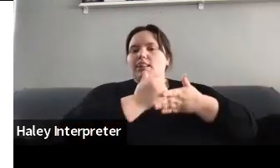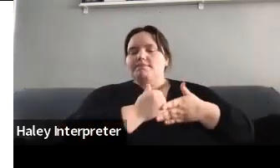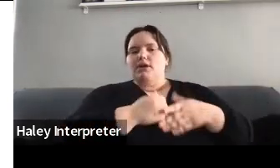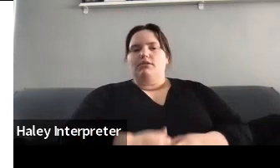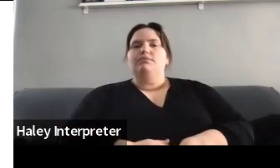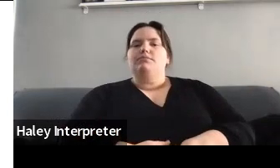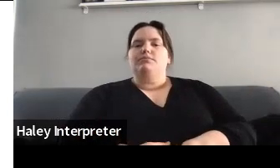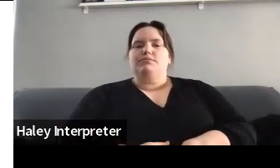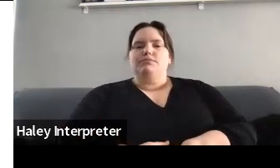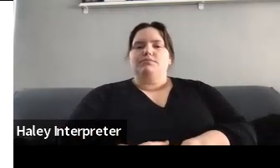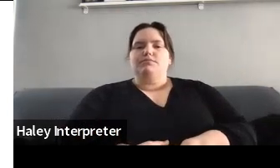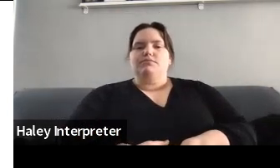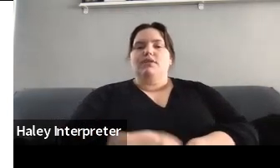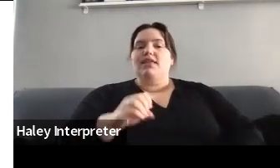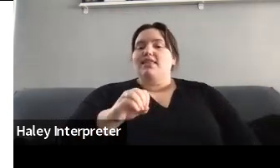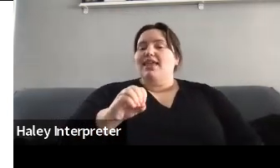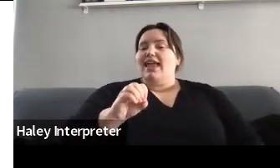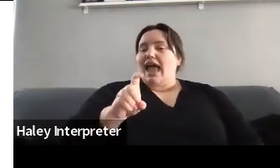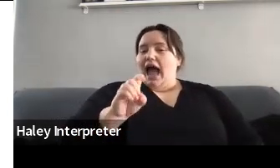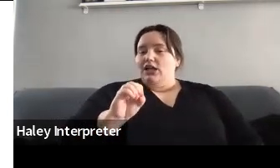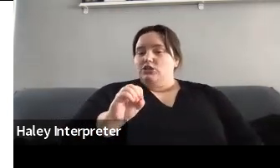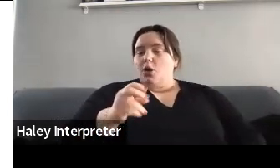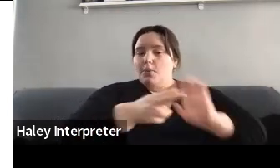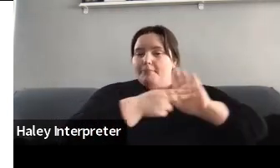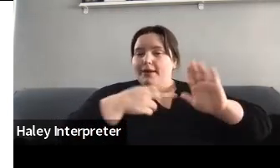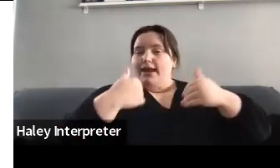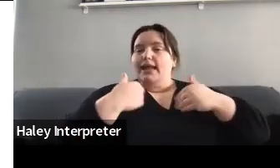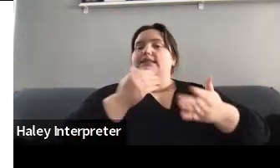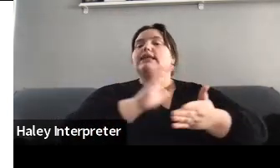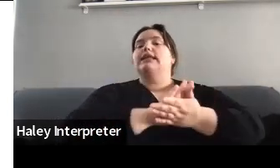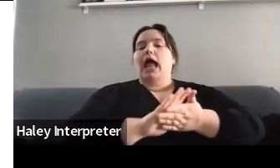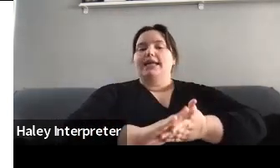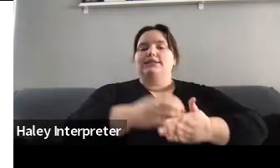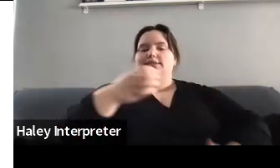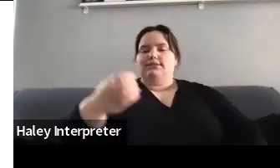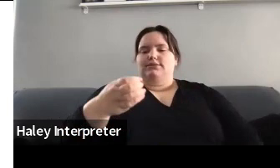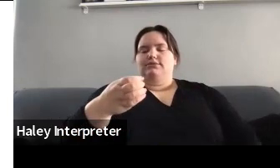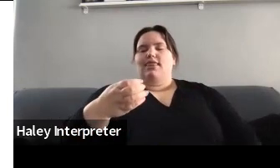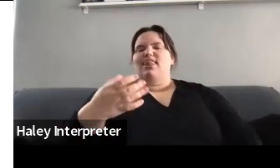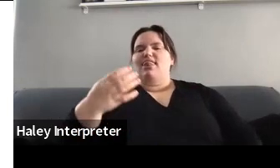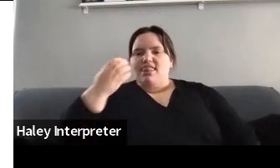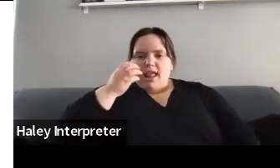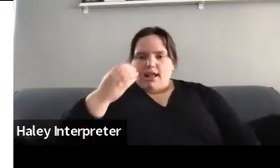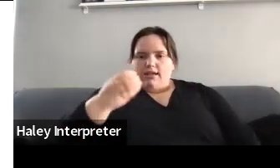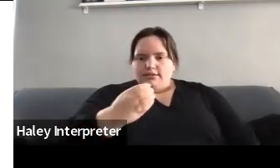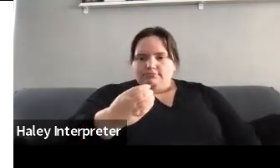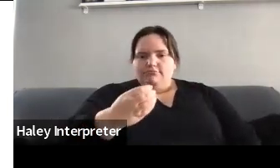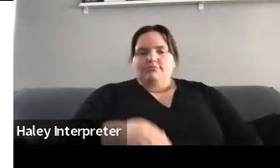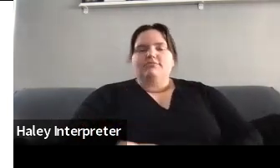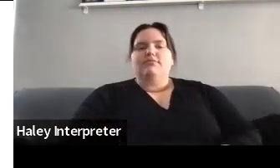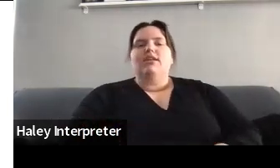comes with a really nice built-up grip, um, which I also have on this side. The built-up scoops can